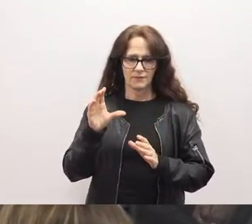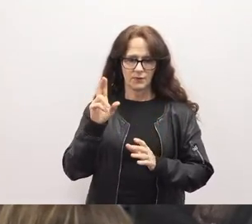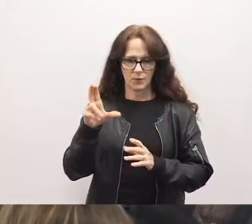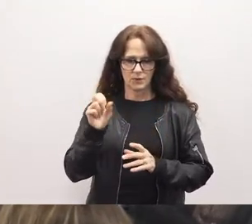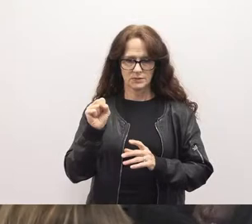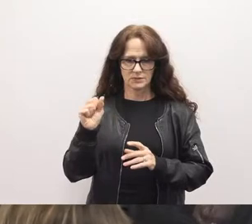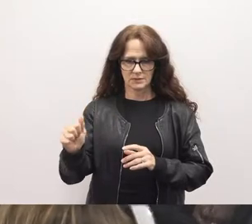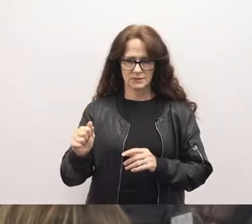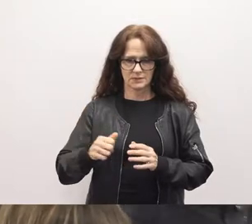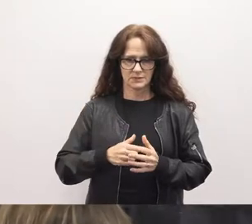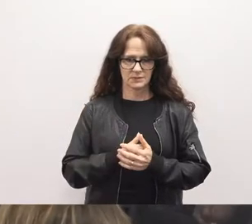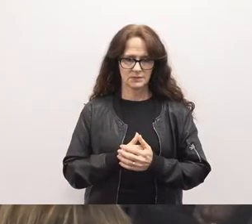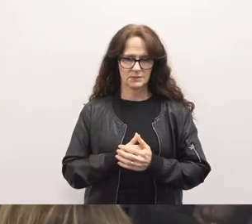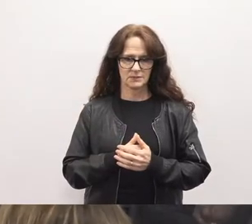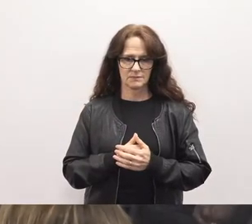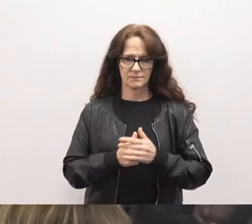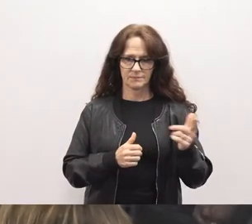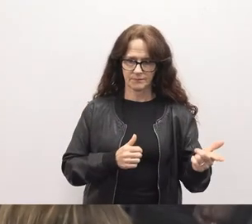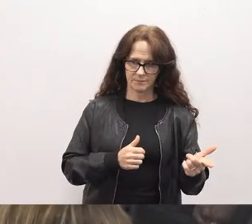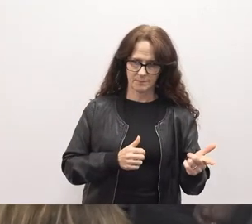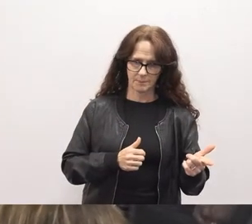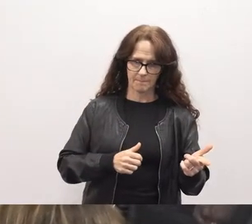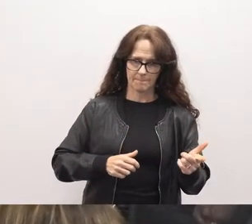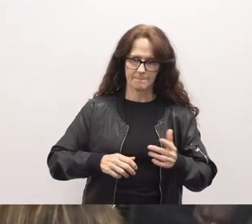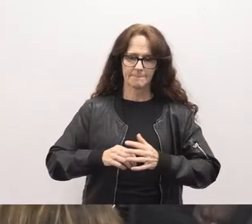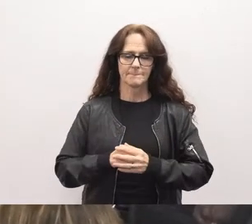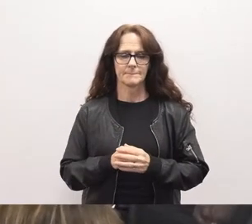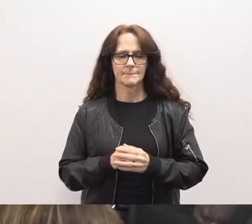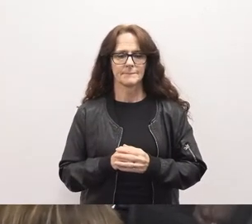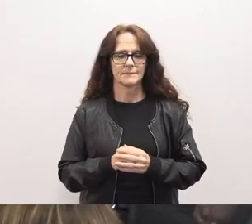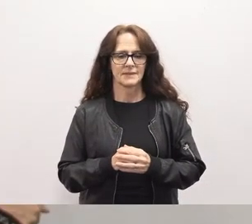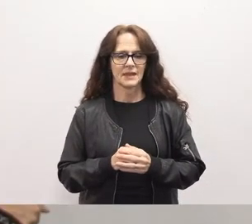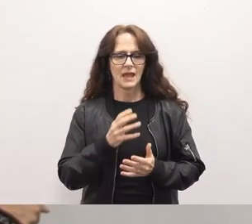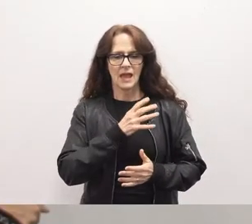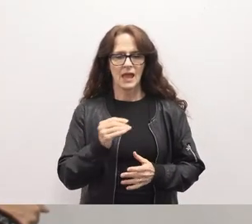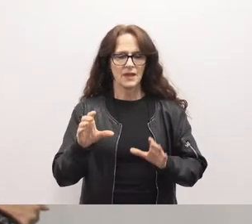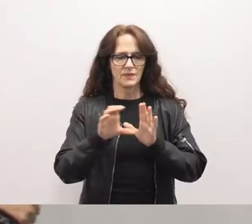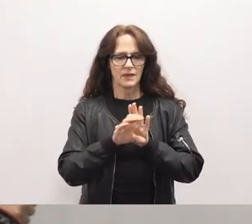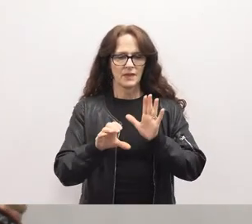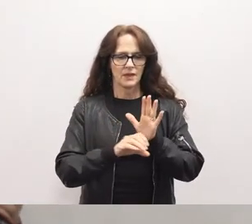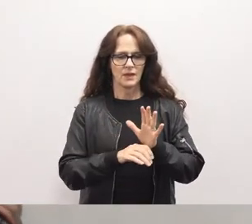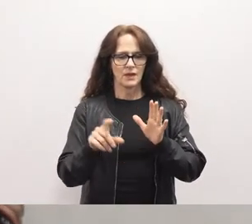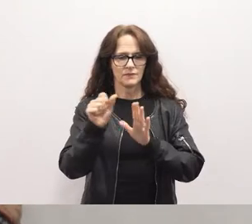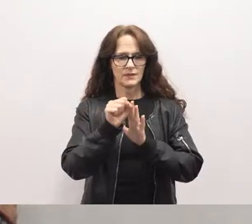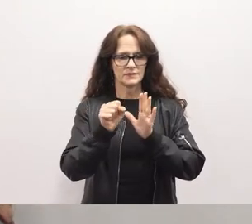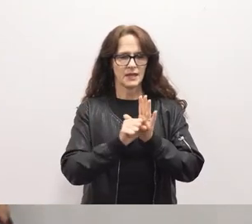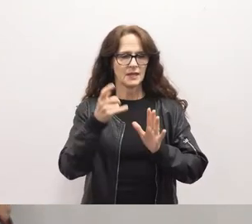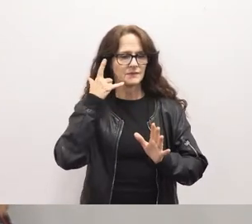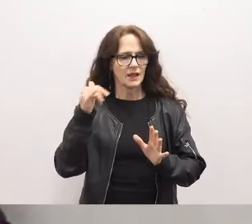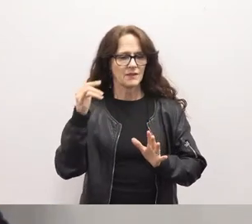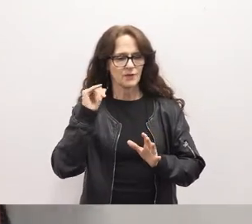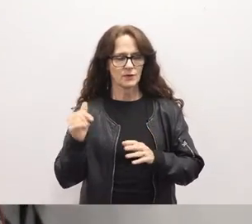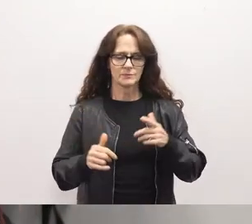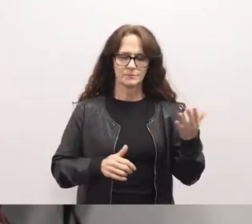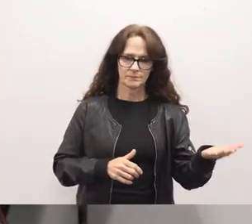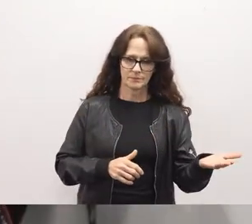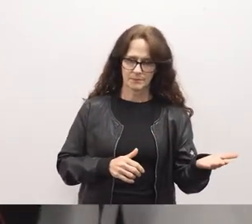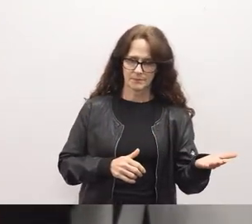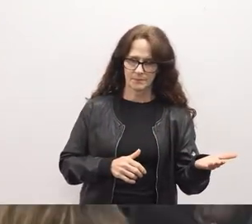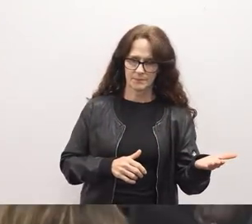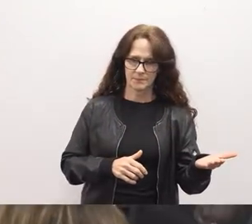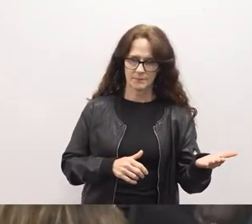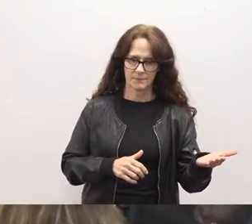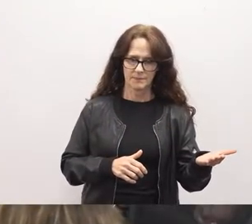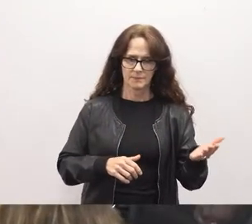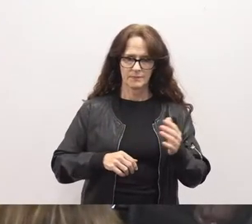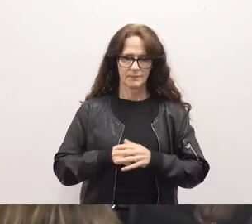I will support and defend the Constitution of the United States. And the Constitution of the State of California. And the Constitution of the State